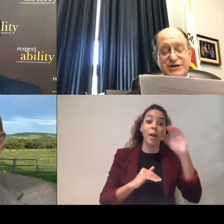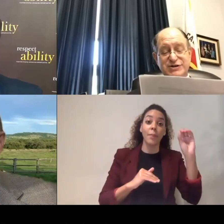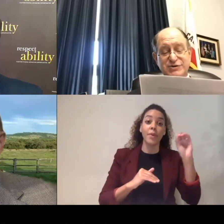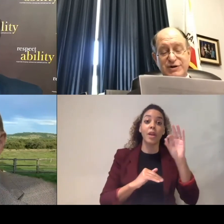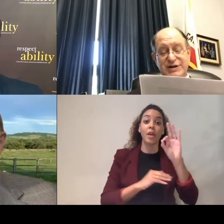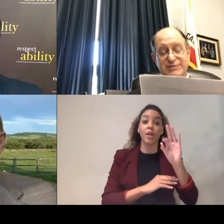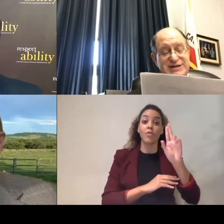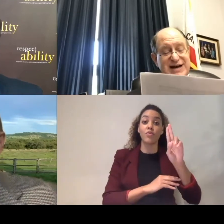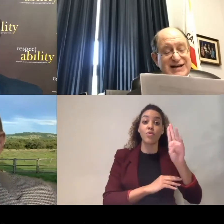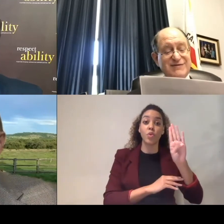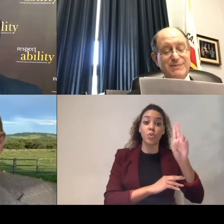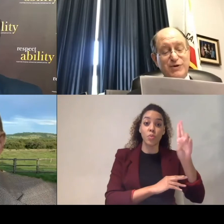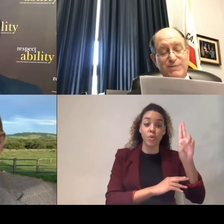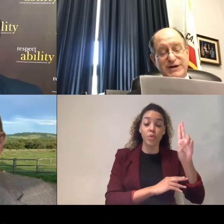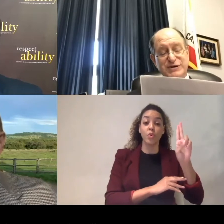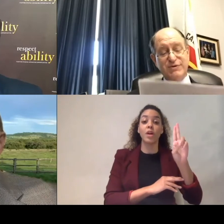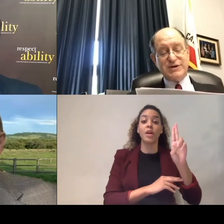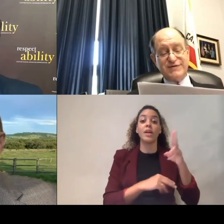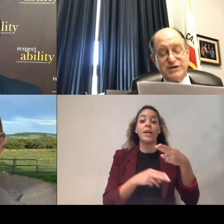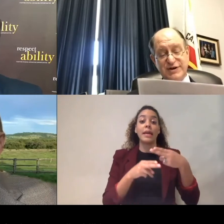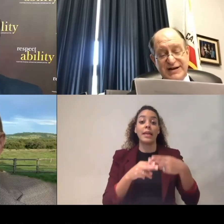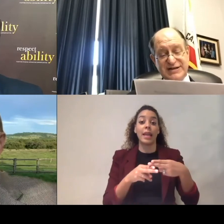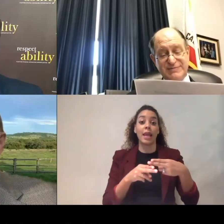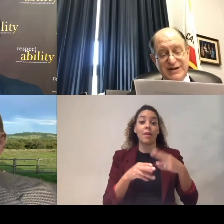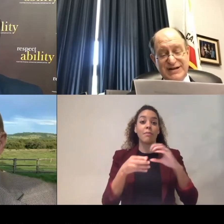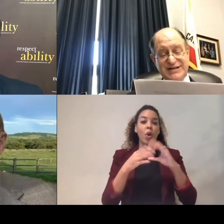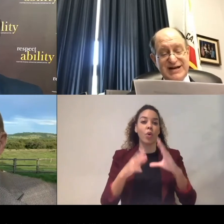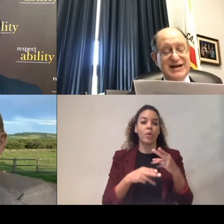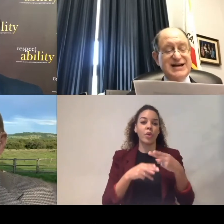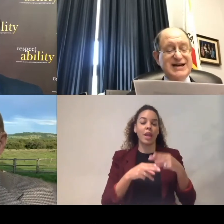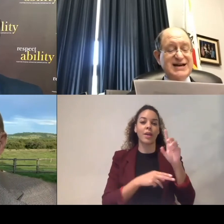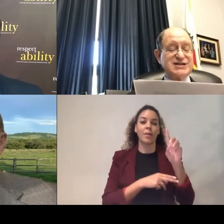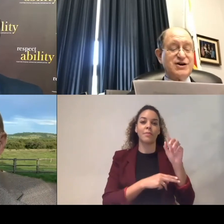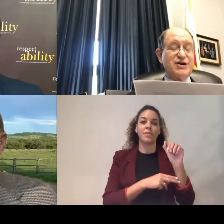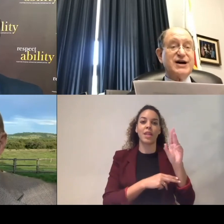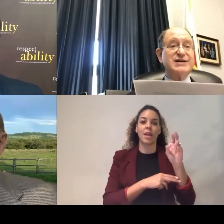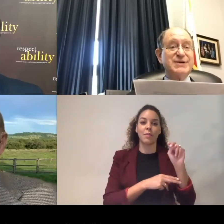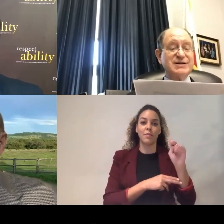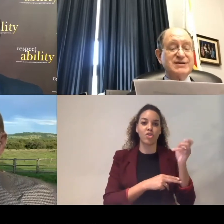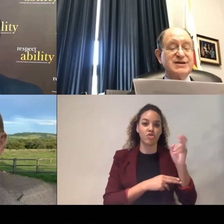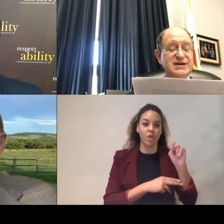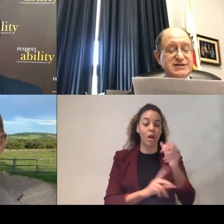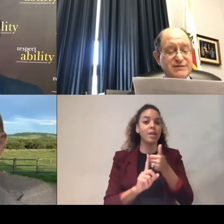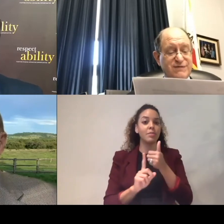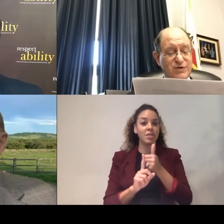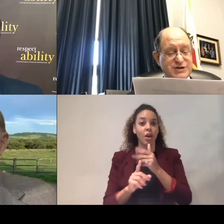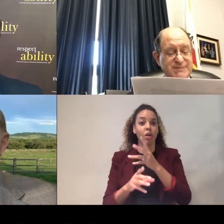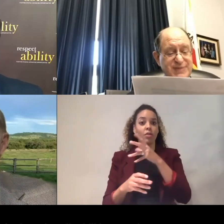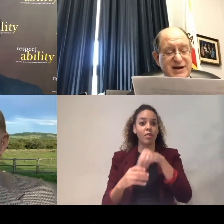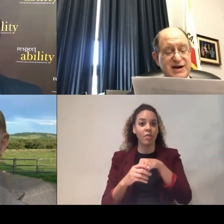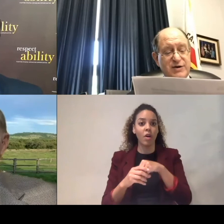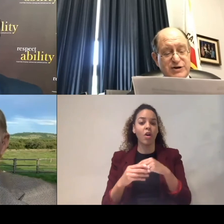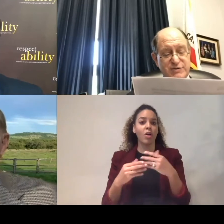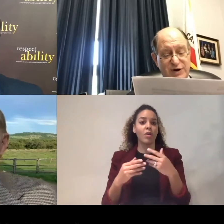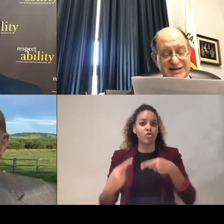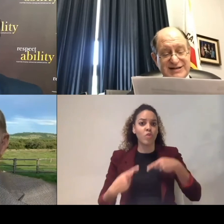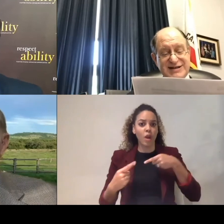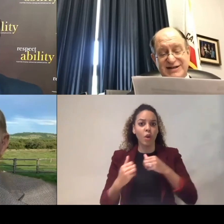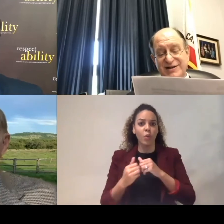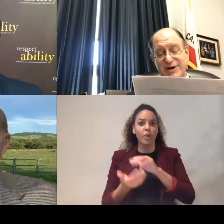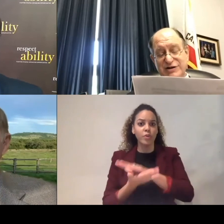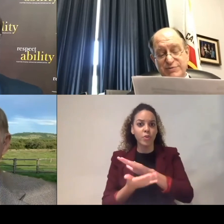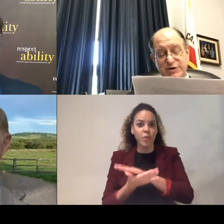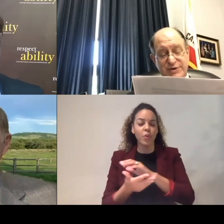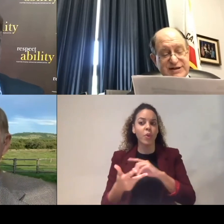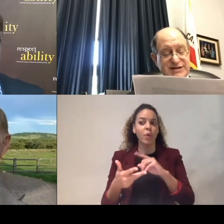elementary school and was not given appropriate support for his learning disabilities. Yet he has gone on to build his own fortune. Richard Branson is